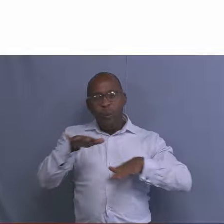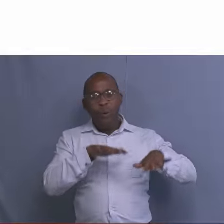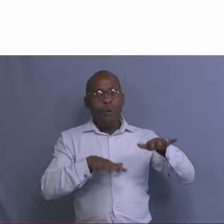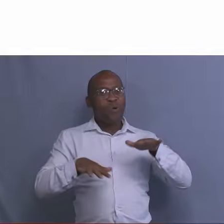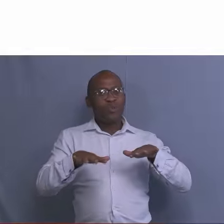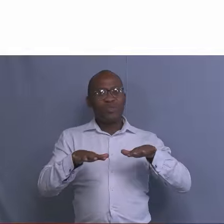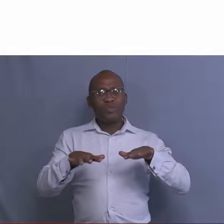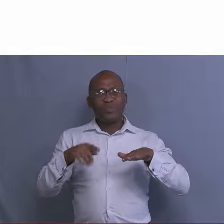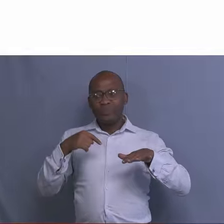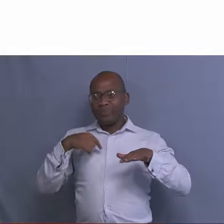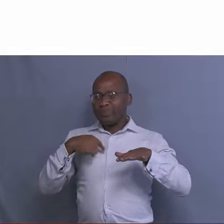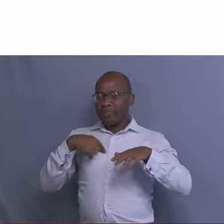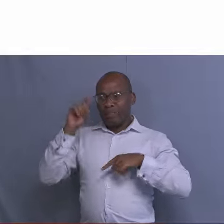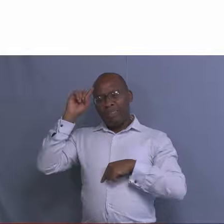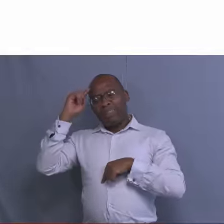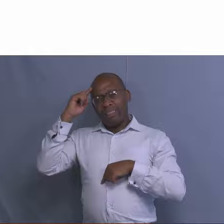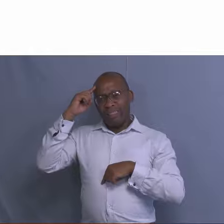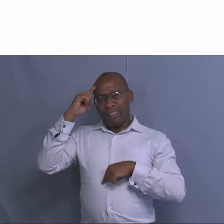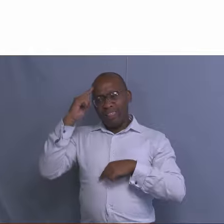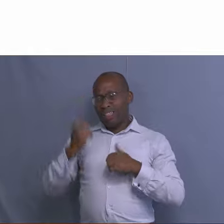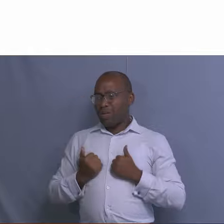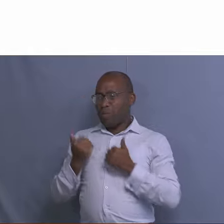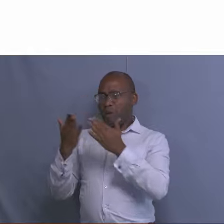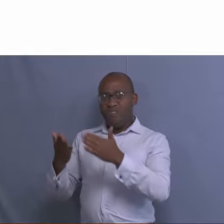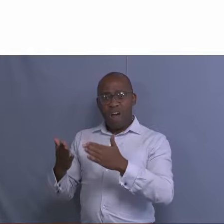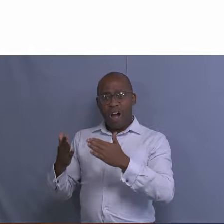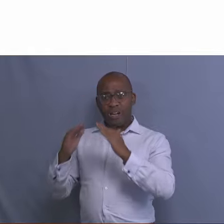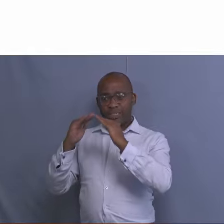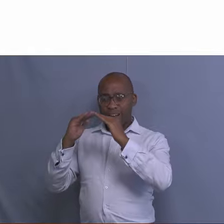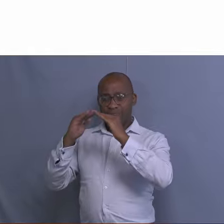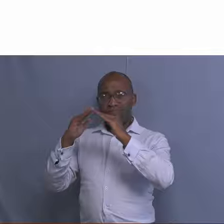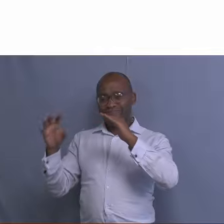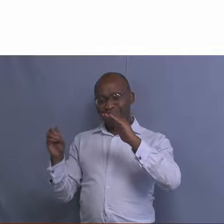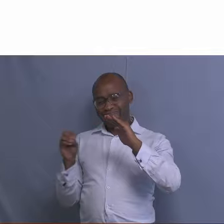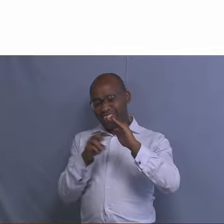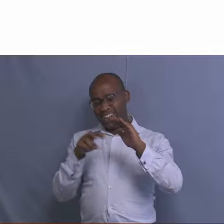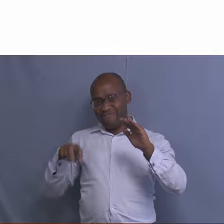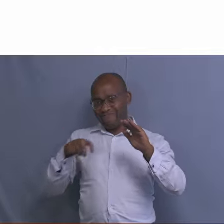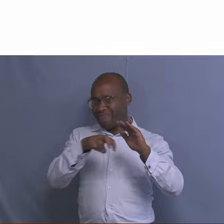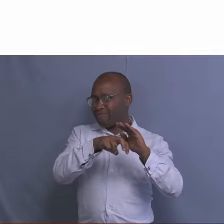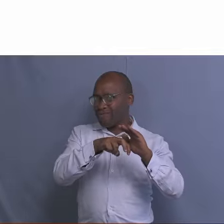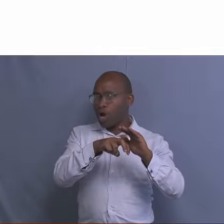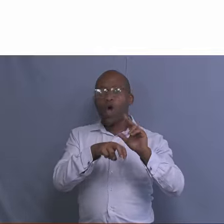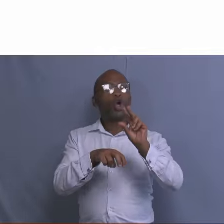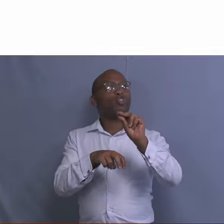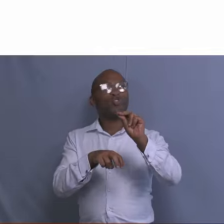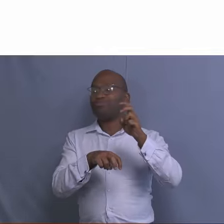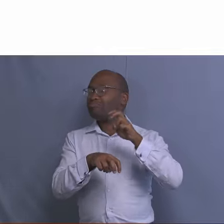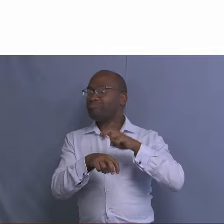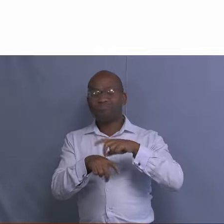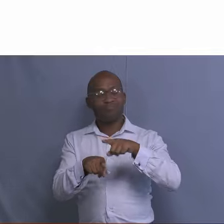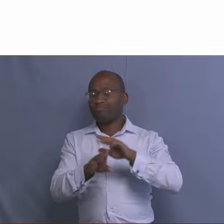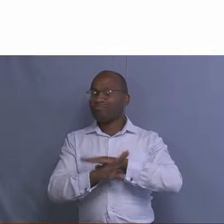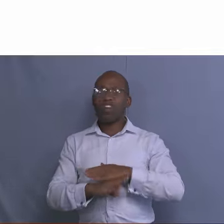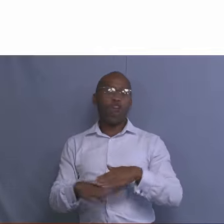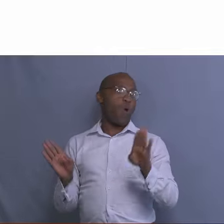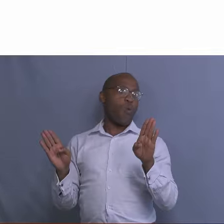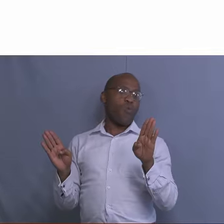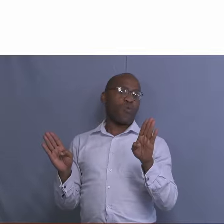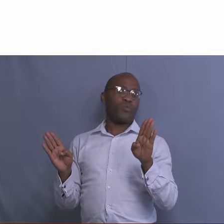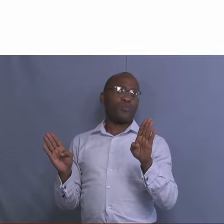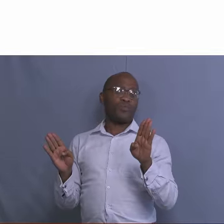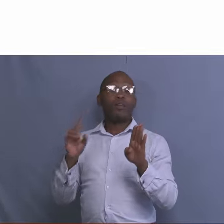that is provided. The animals are just roaming around throughout, whether it's day, it's night, the area